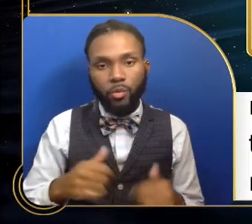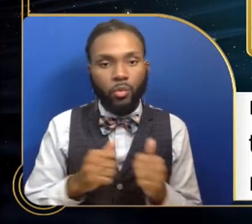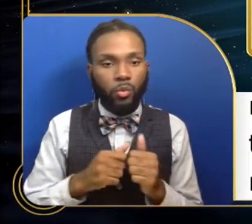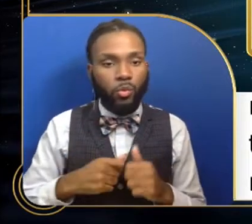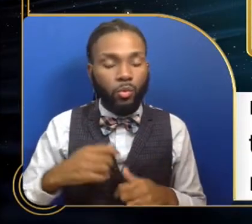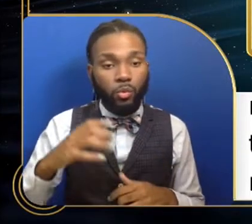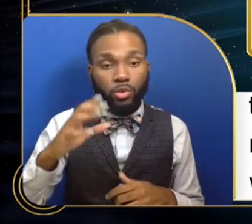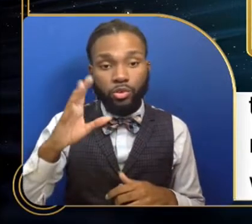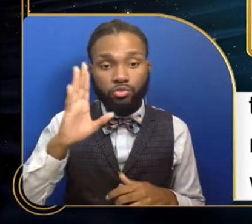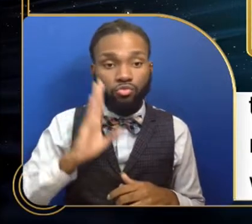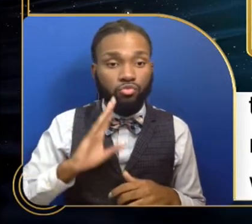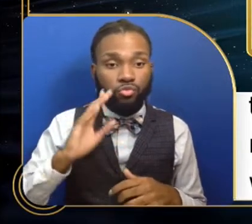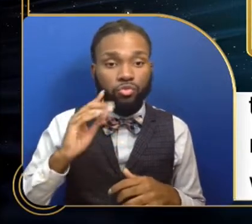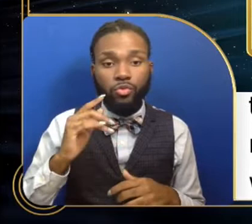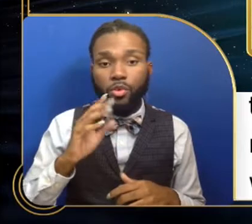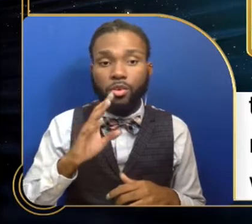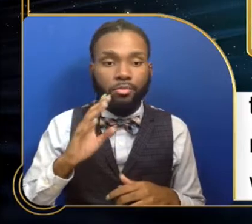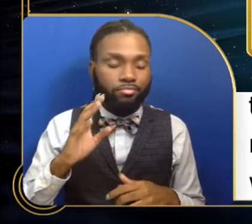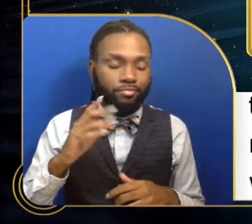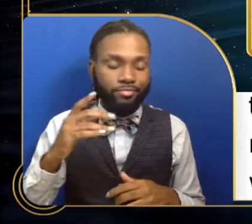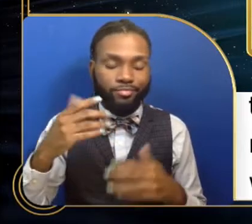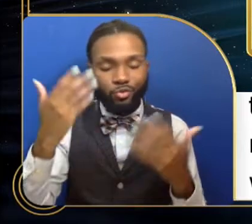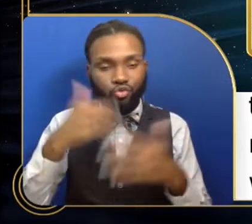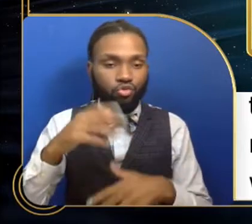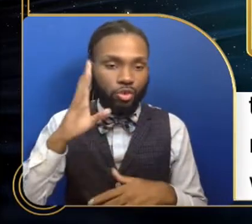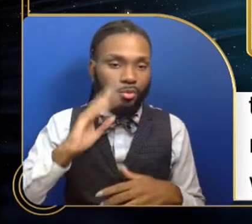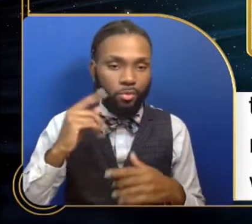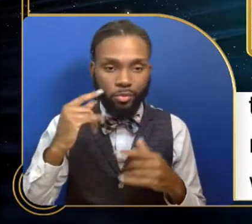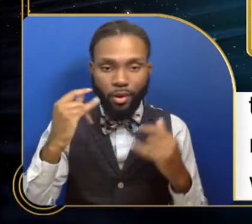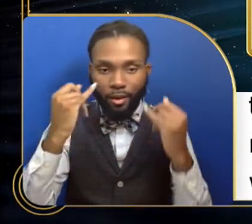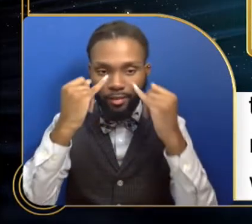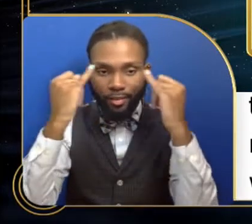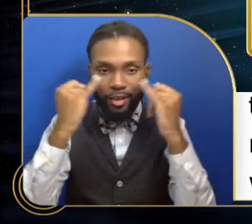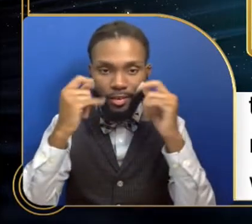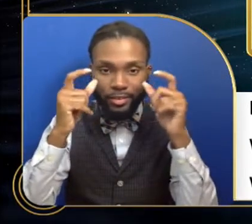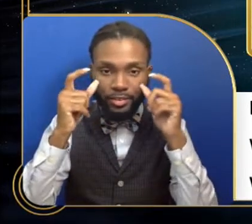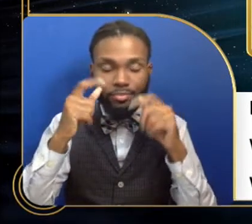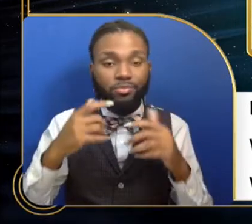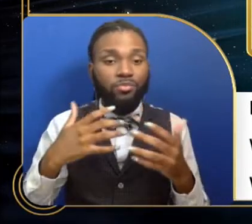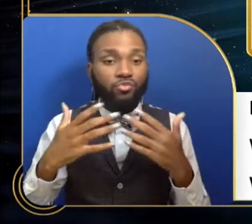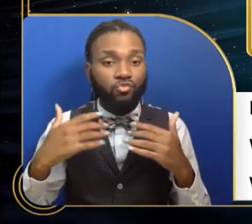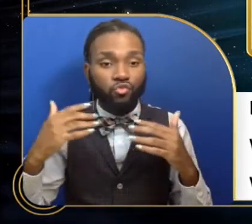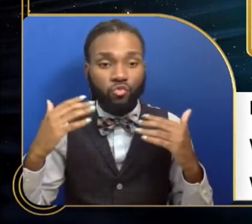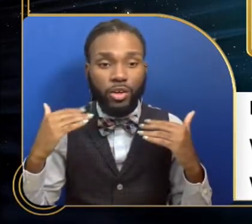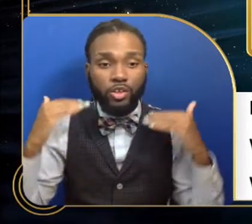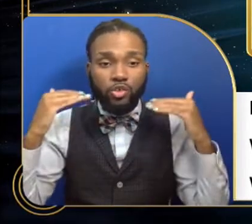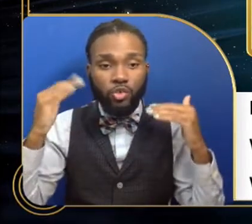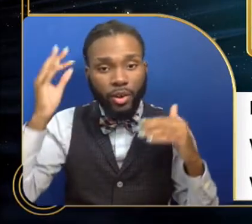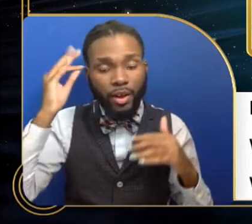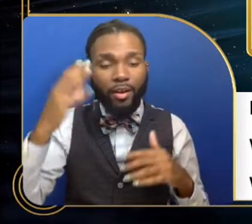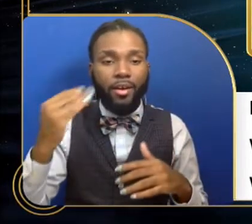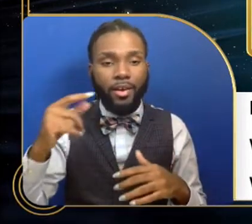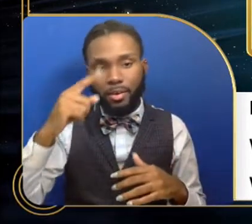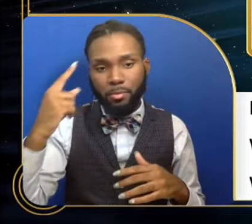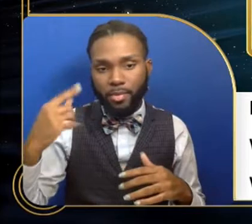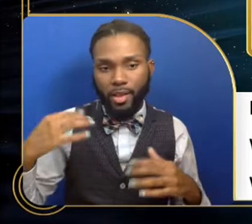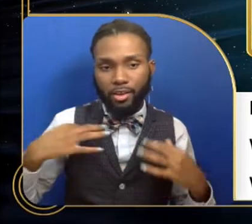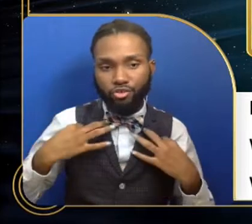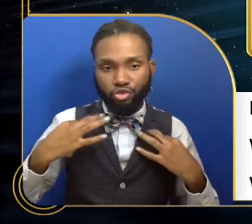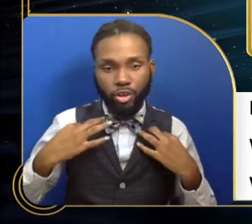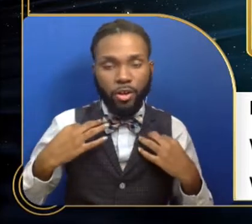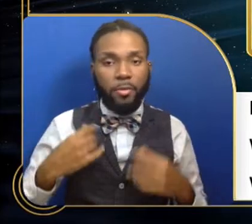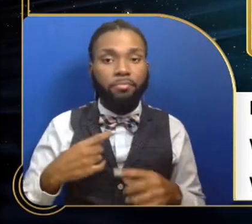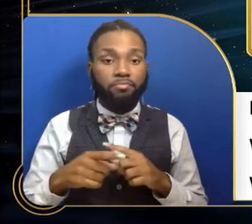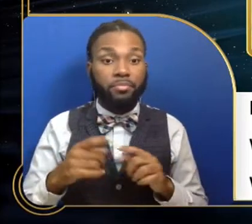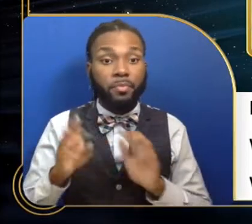glasses, graying short hair, and wearing a black top. In the background is the glare of